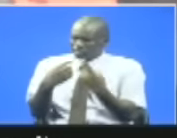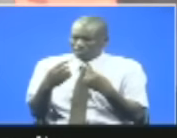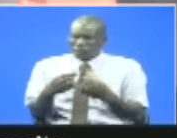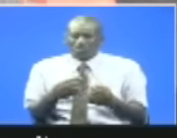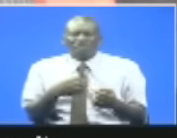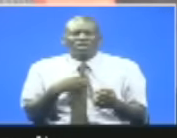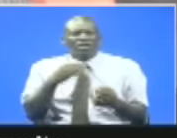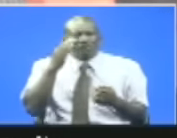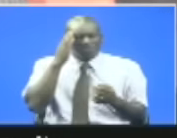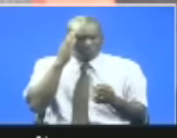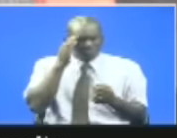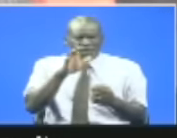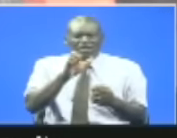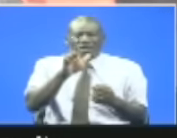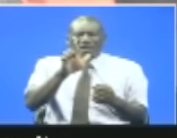I think, Larry,